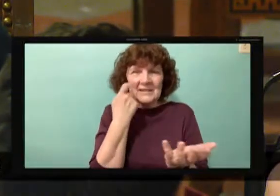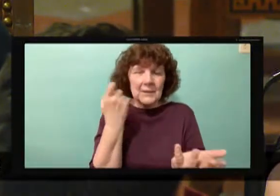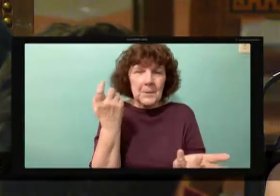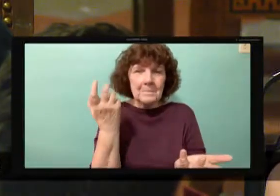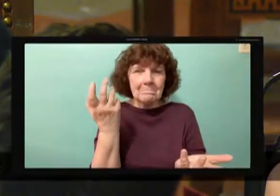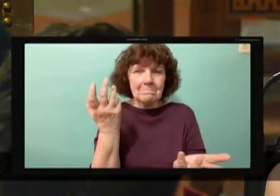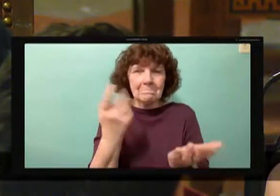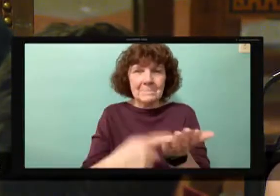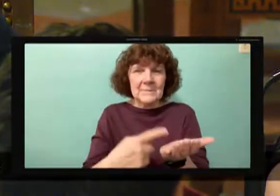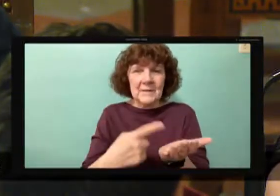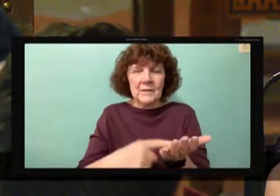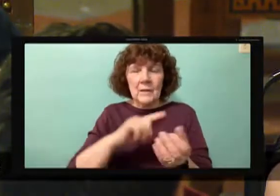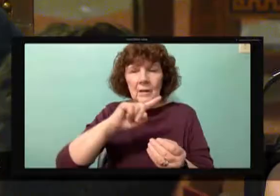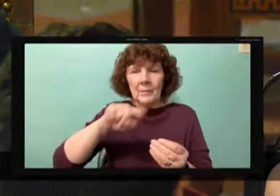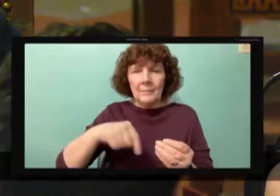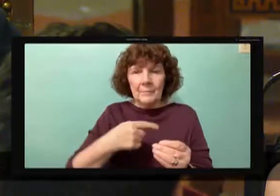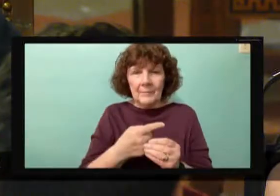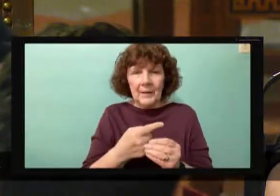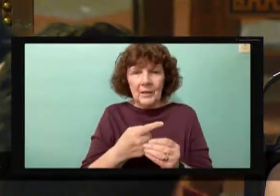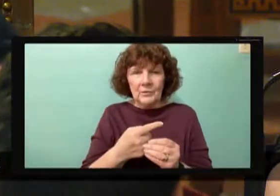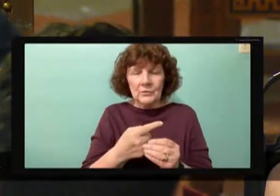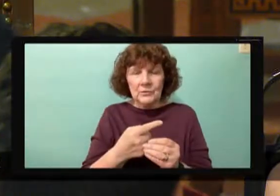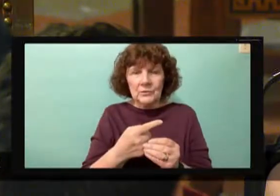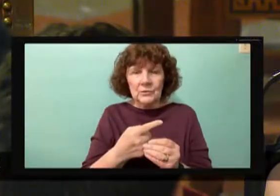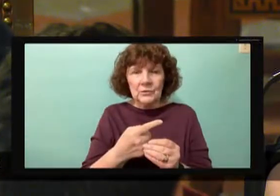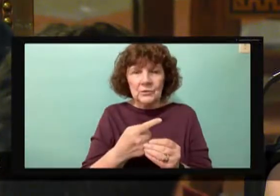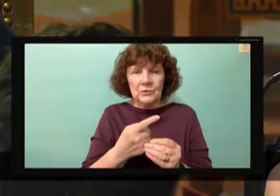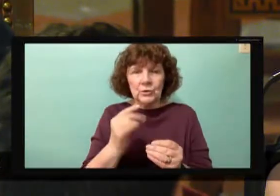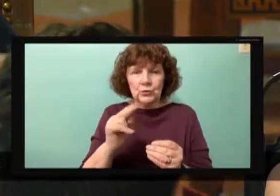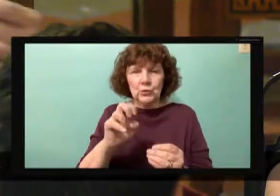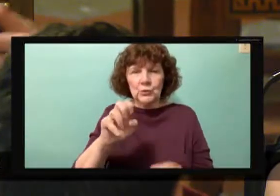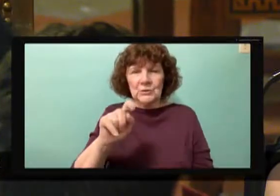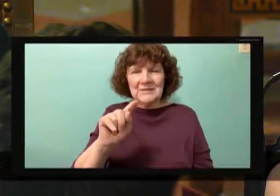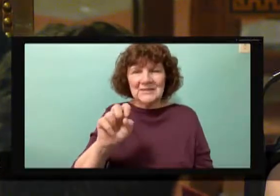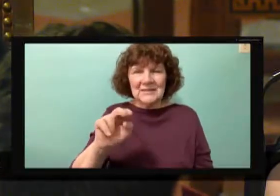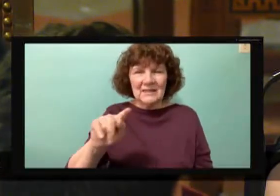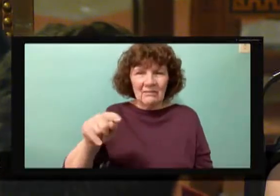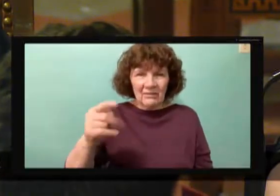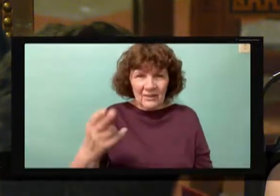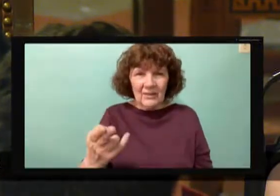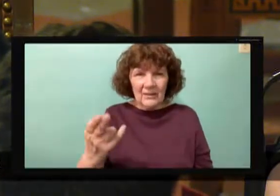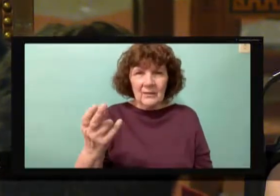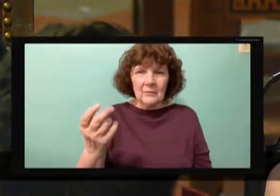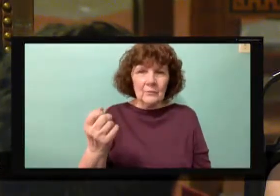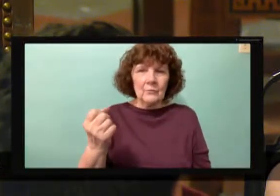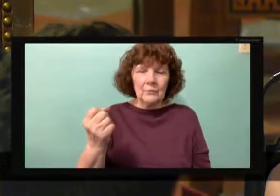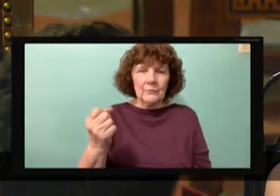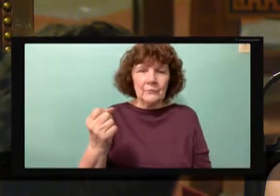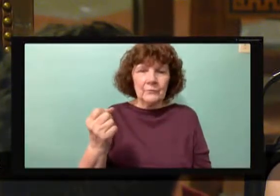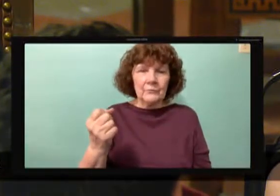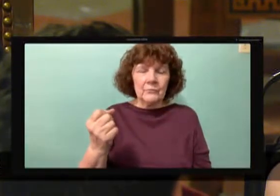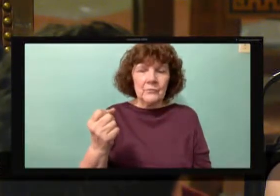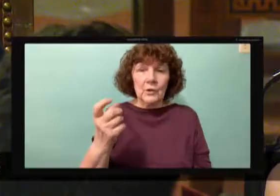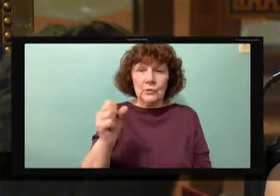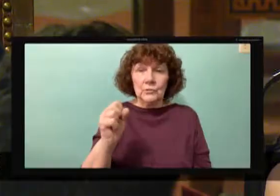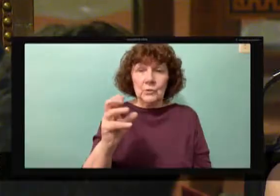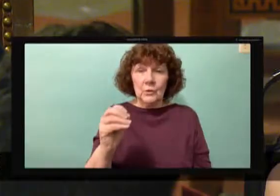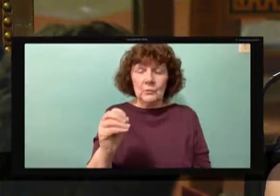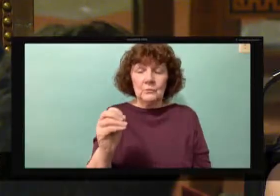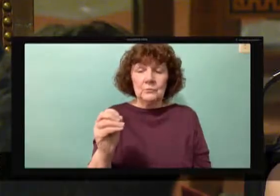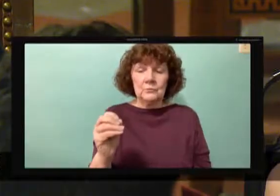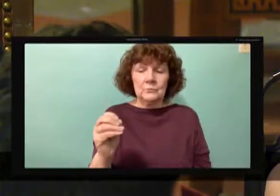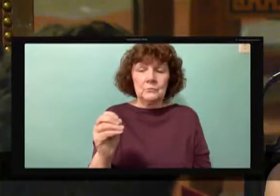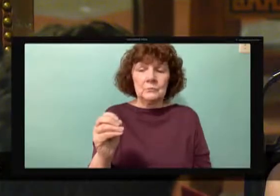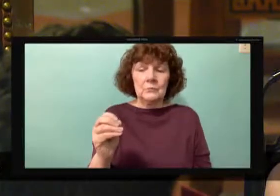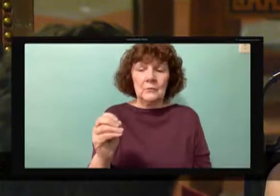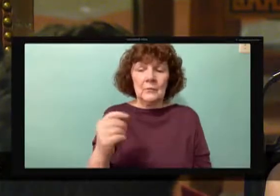discussion around Juneteenth and some of the documentation that we've been sharing with one another in preparation to advance there. So